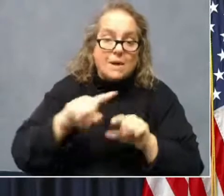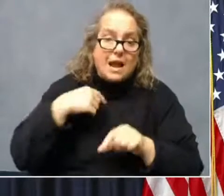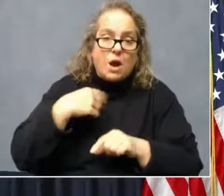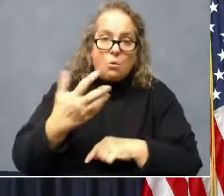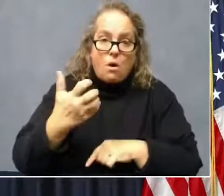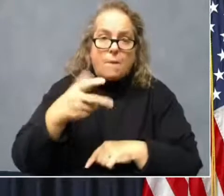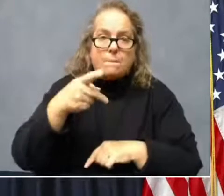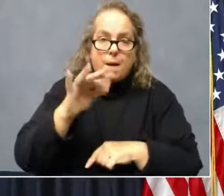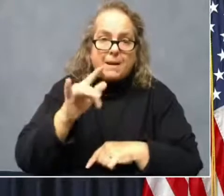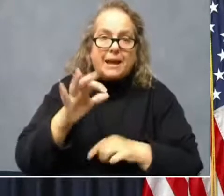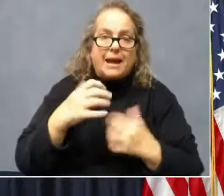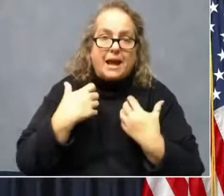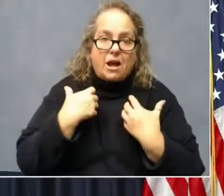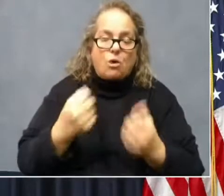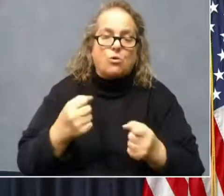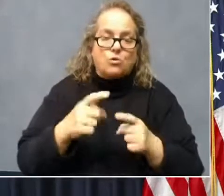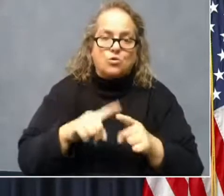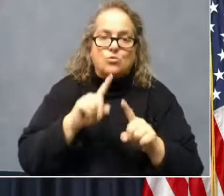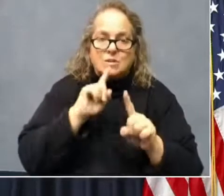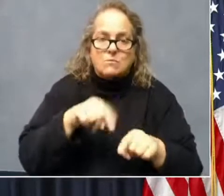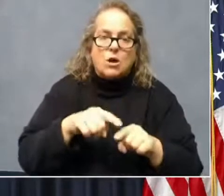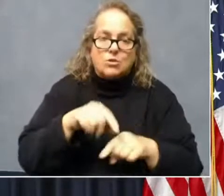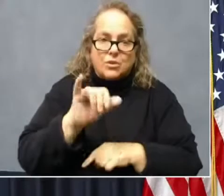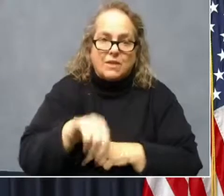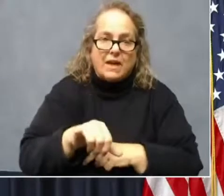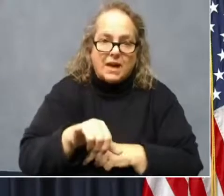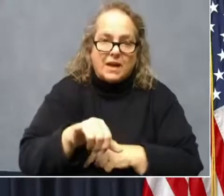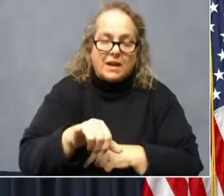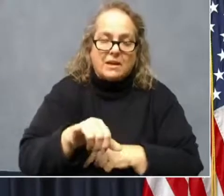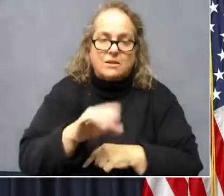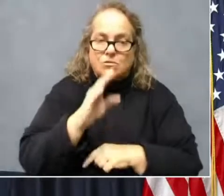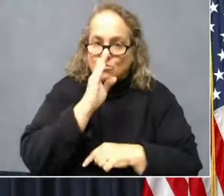to respond to that directly.